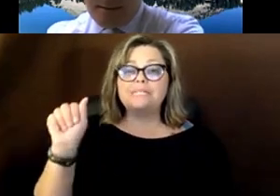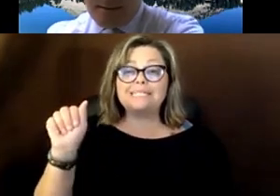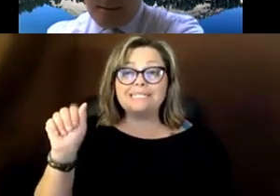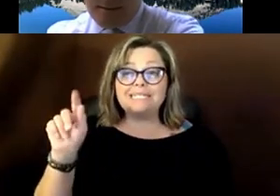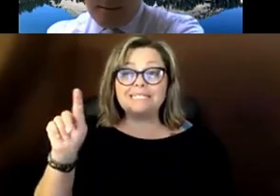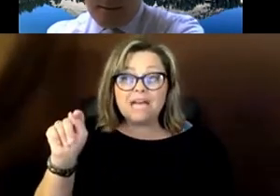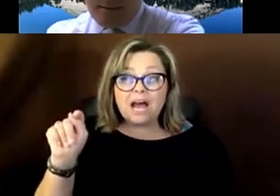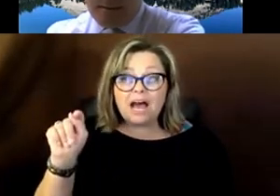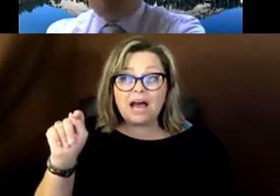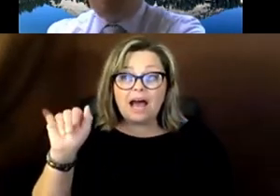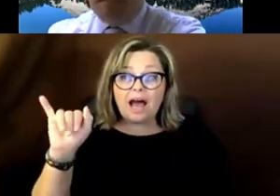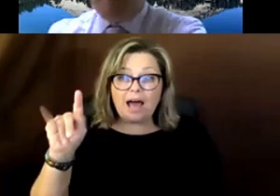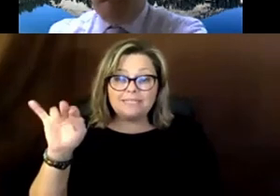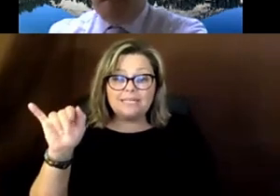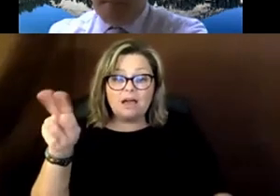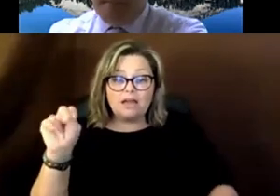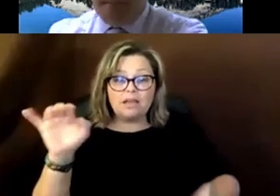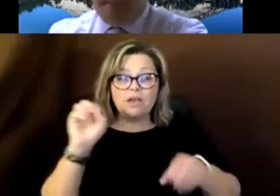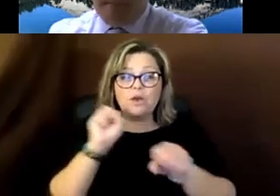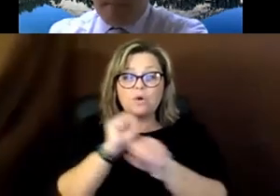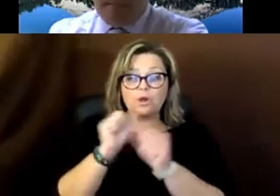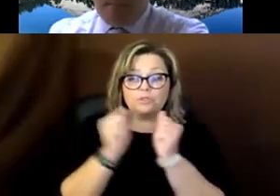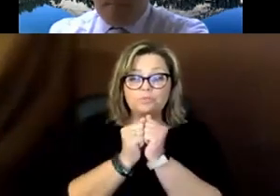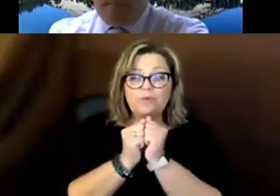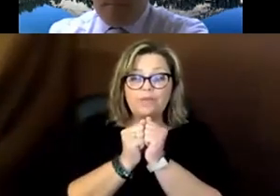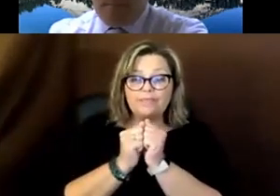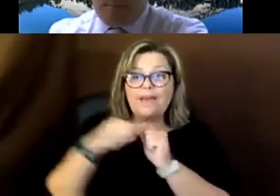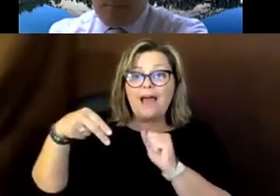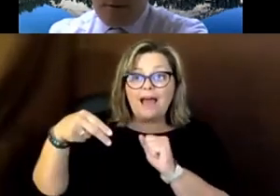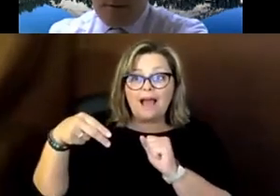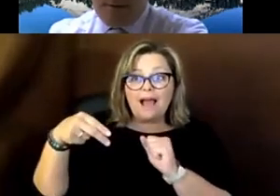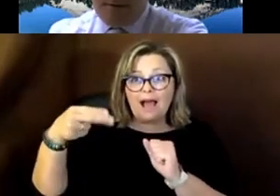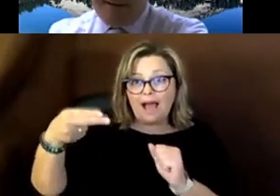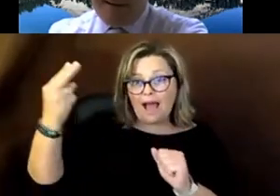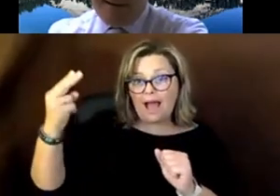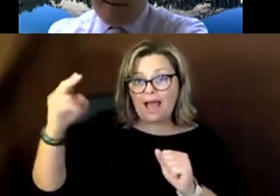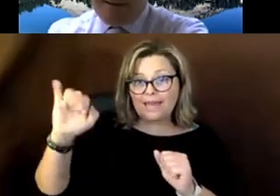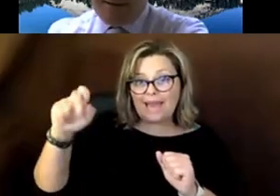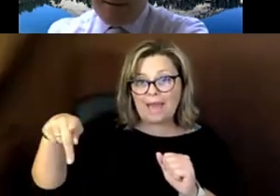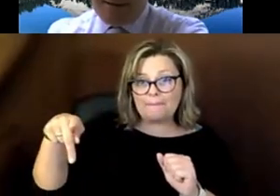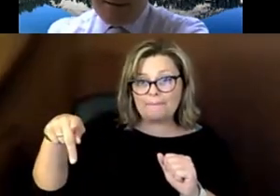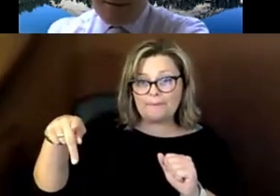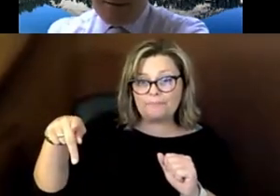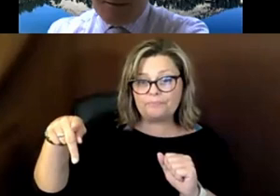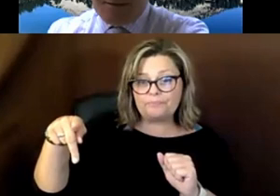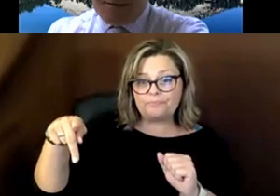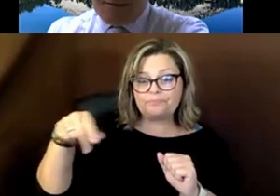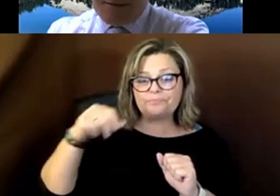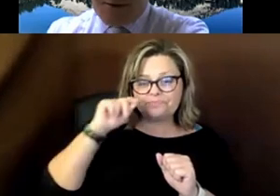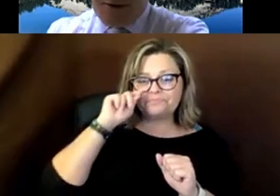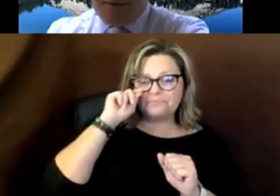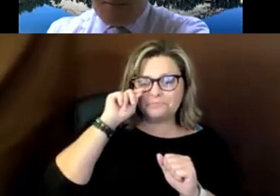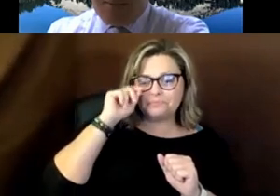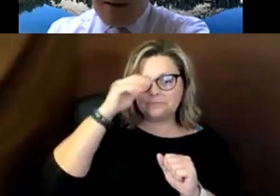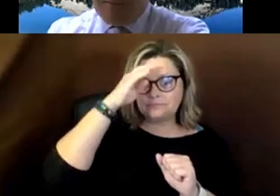HICAP organization. I'm going to get some help from my tech assistant here. Give me just a moment.